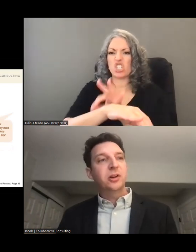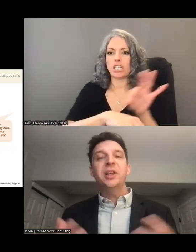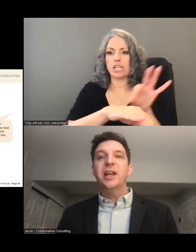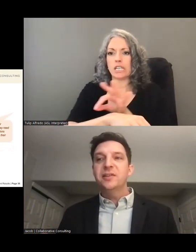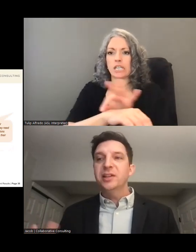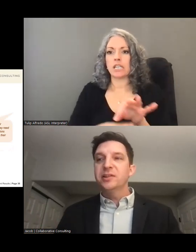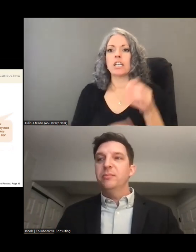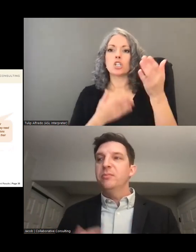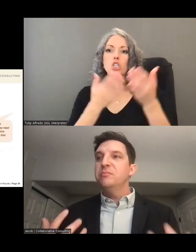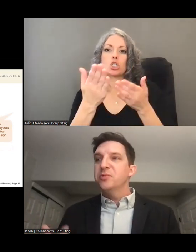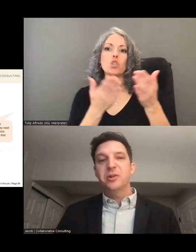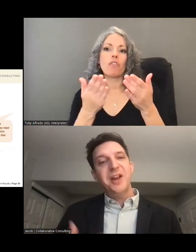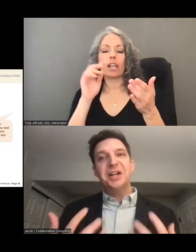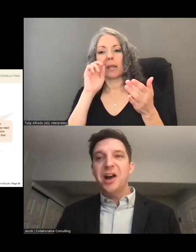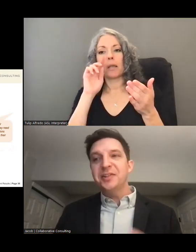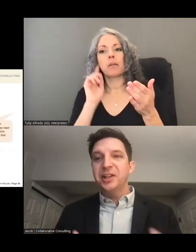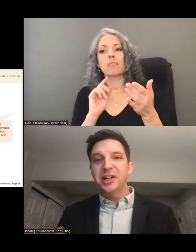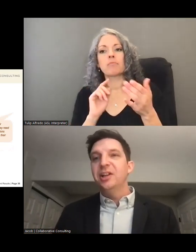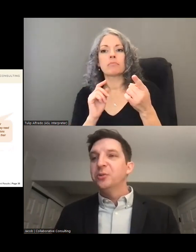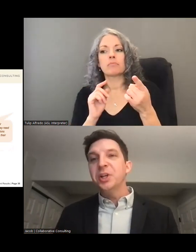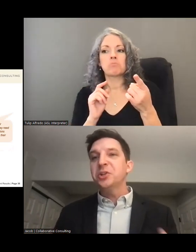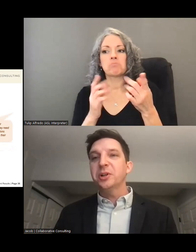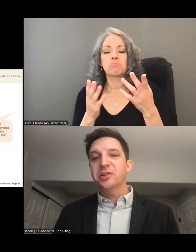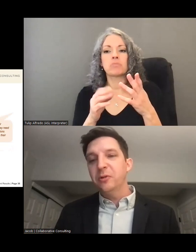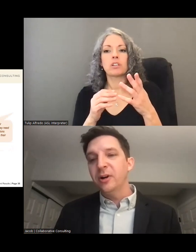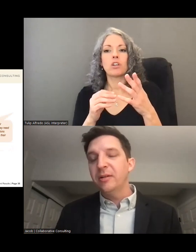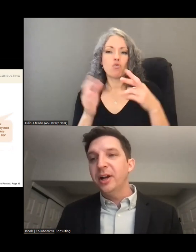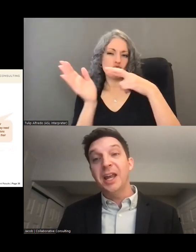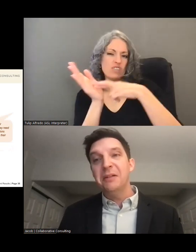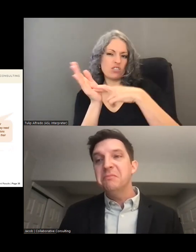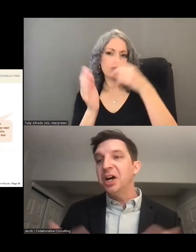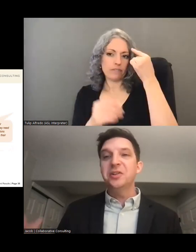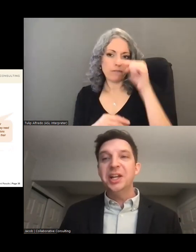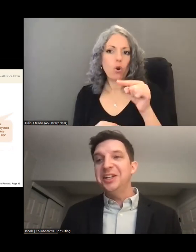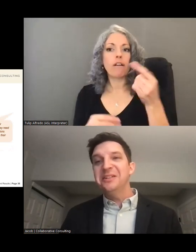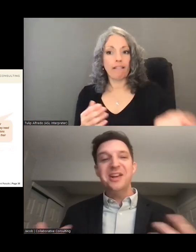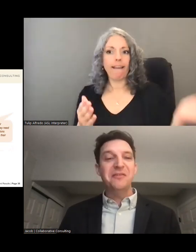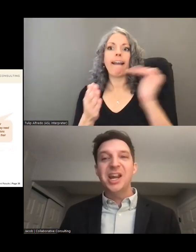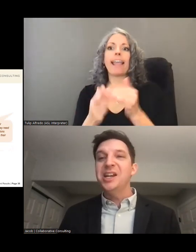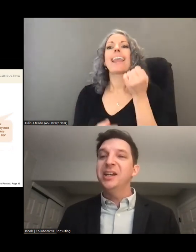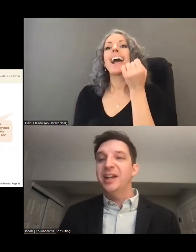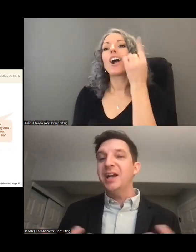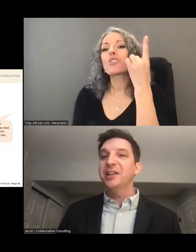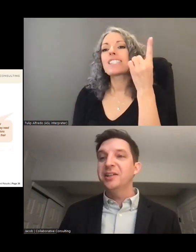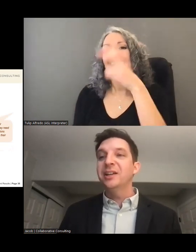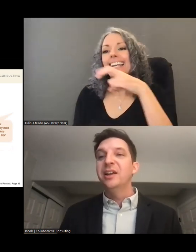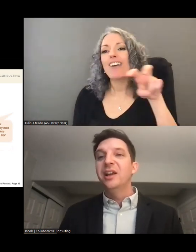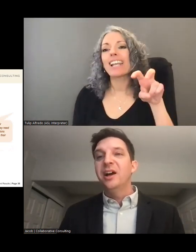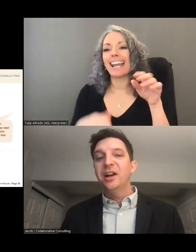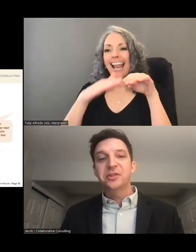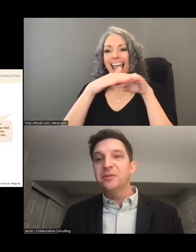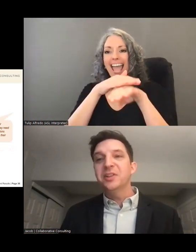be serving as this sort of agnostic resource for, again, understanding, navigating, and